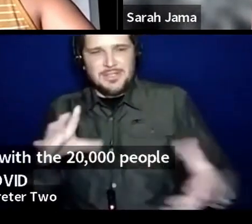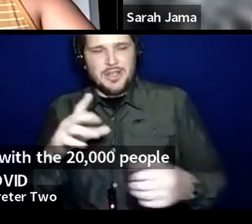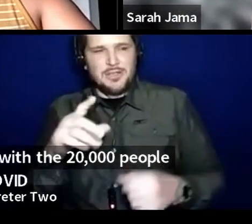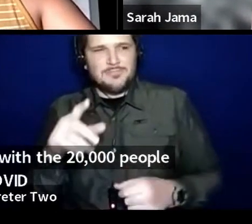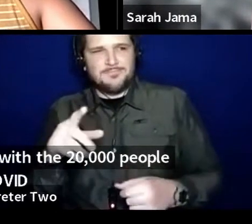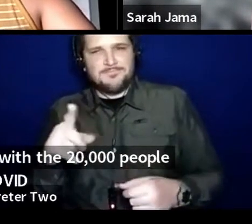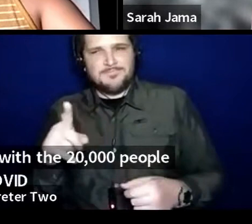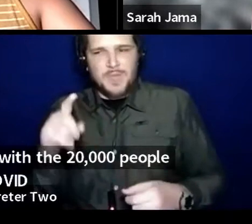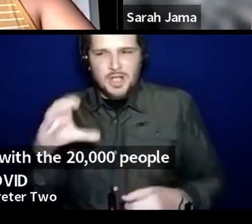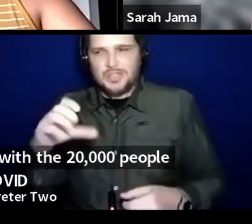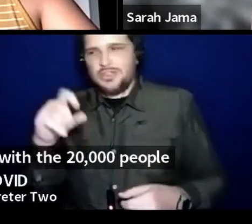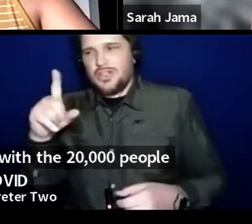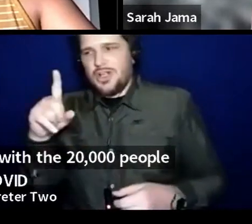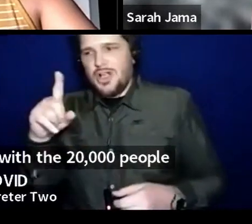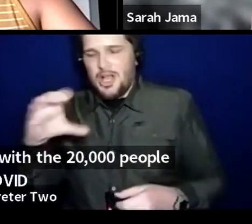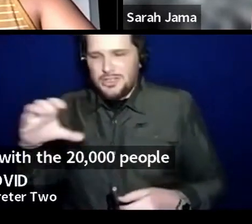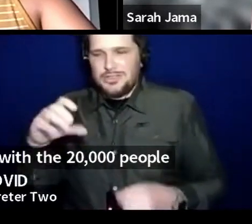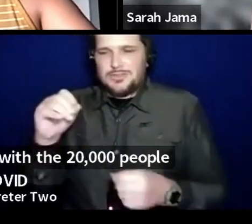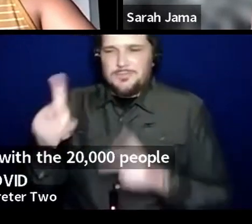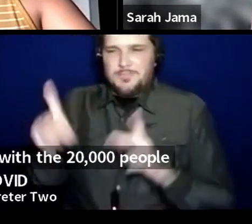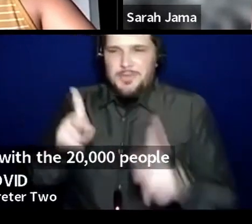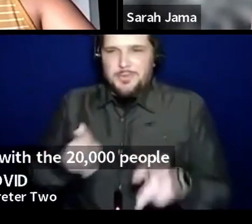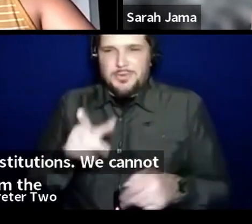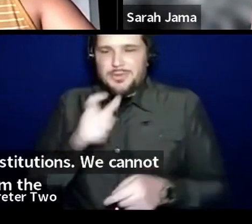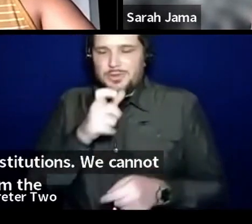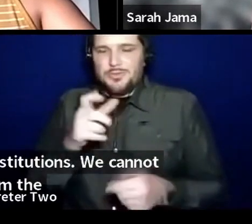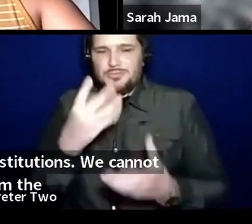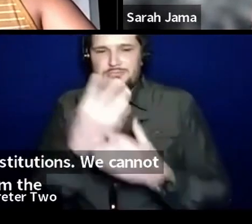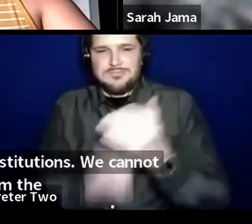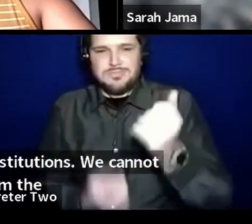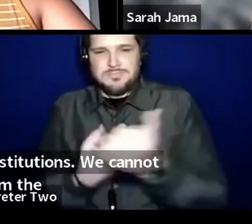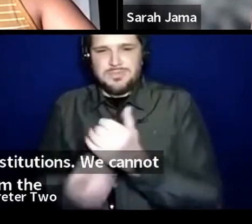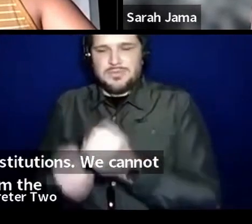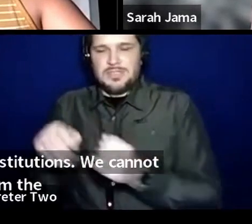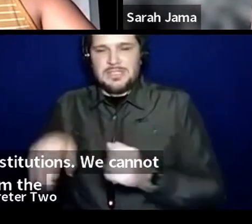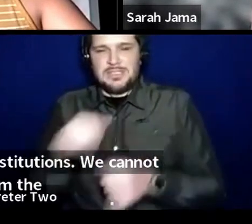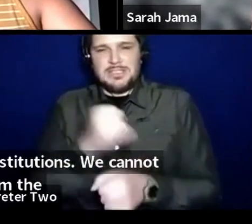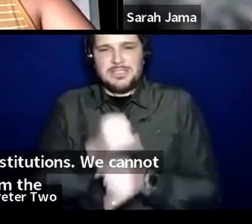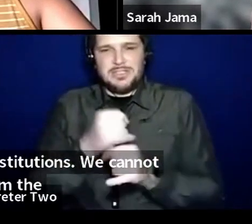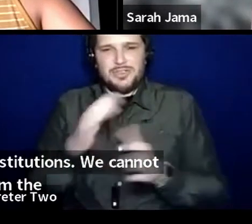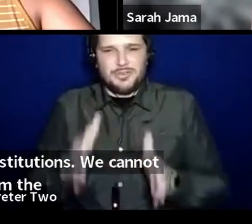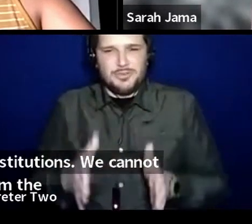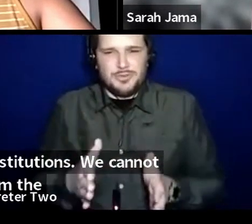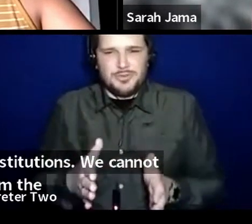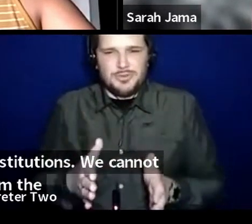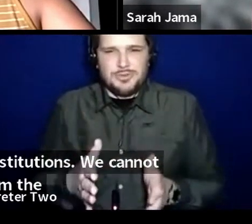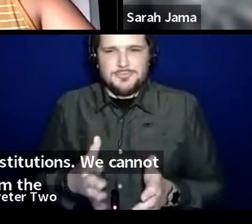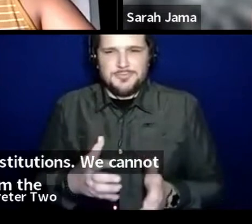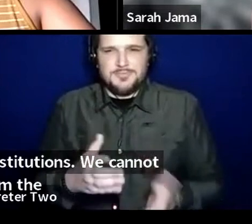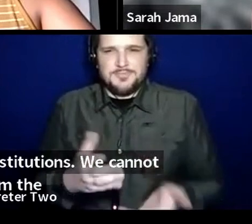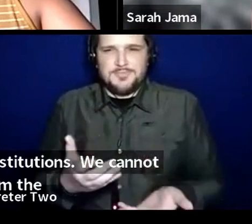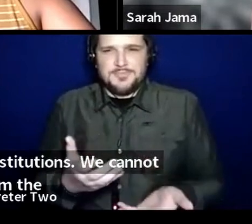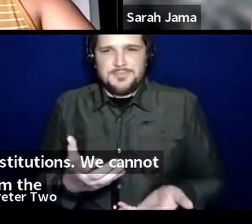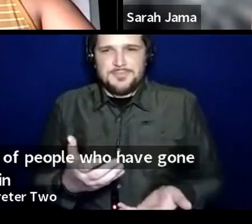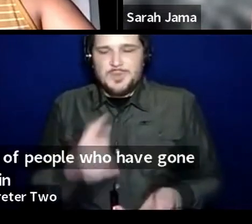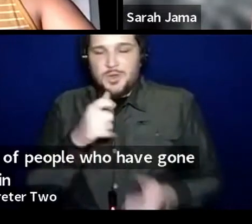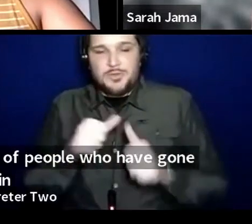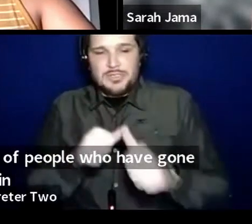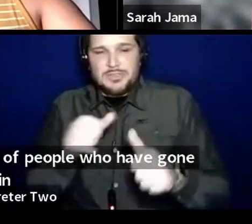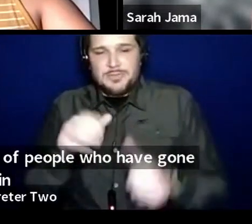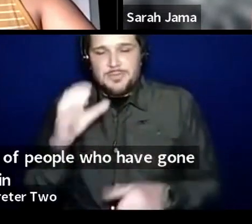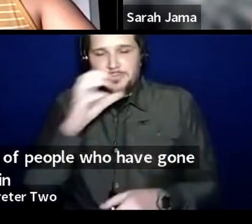hundreds of people who have gone missing within institutions, who continue to be missing